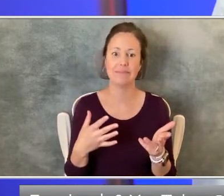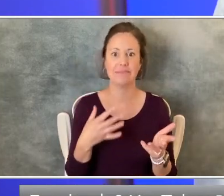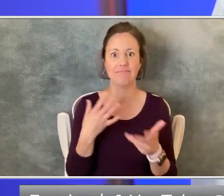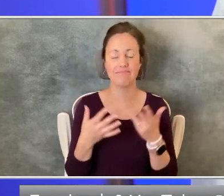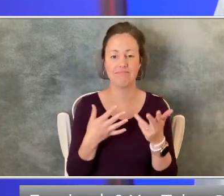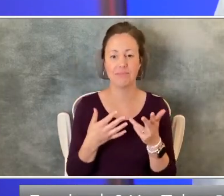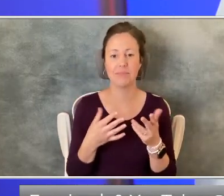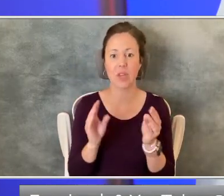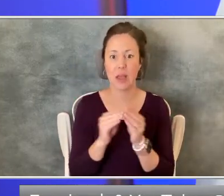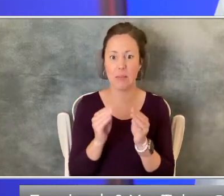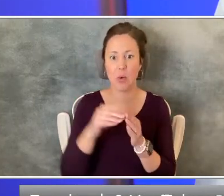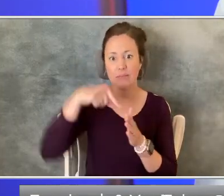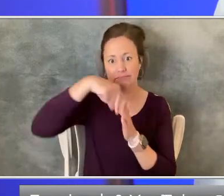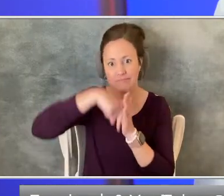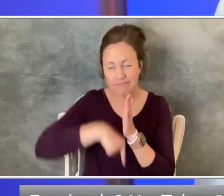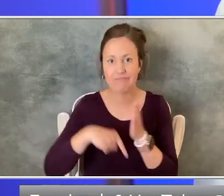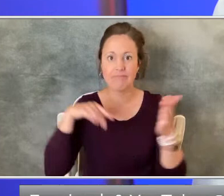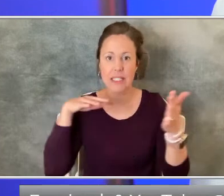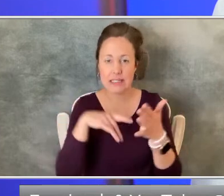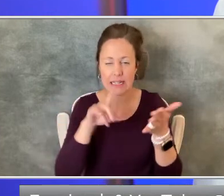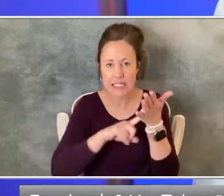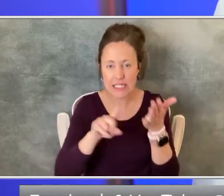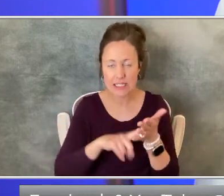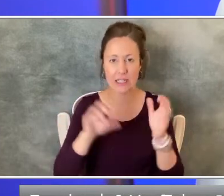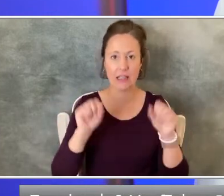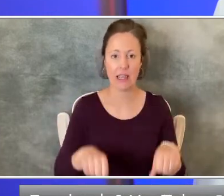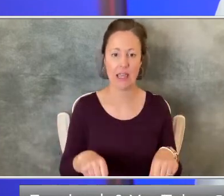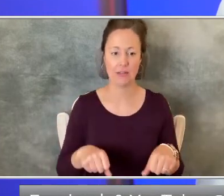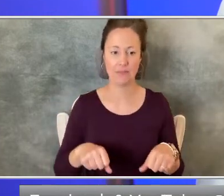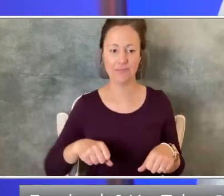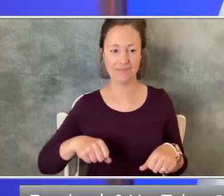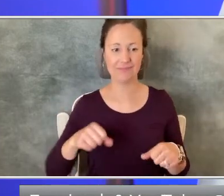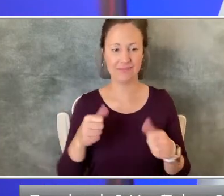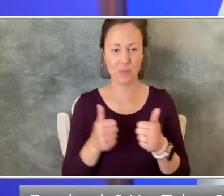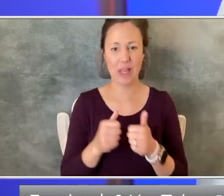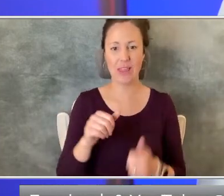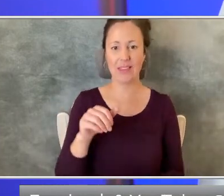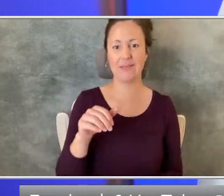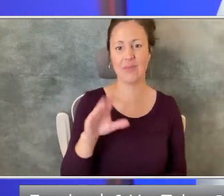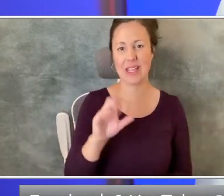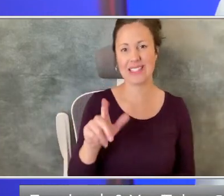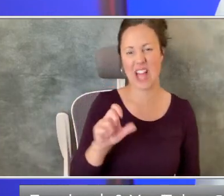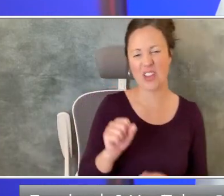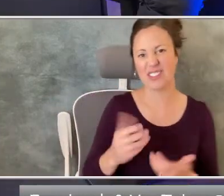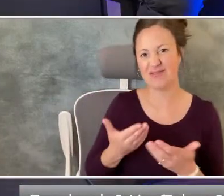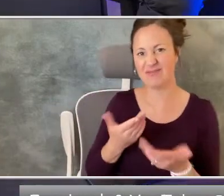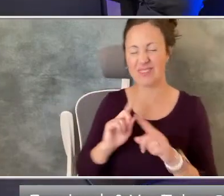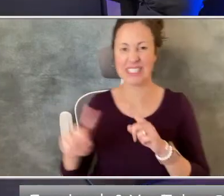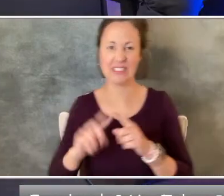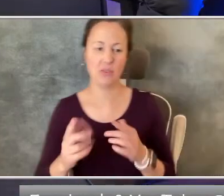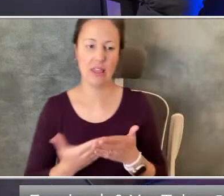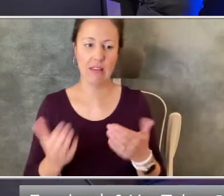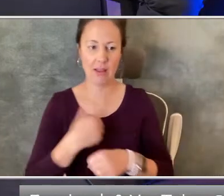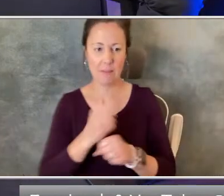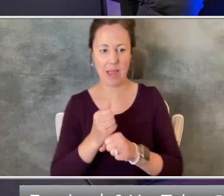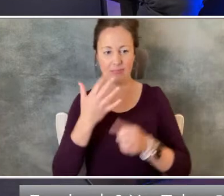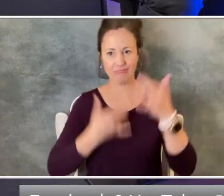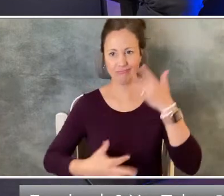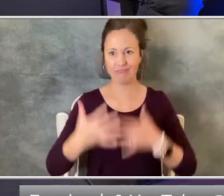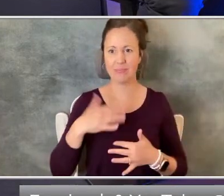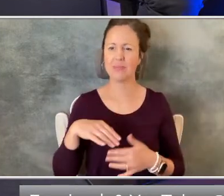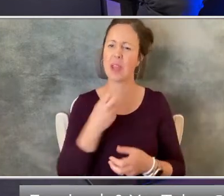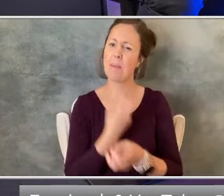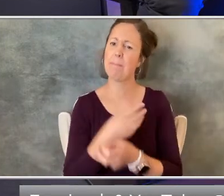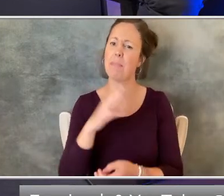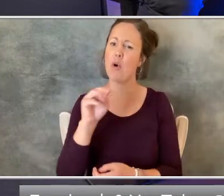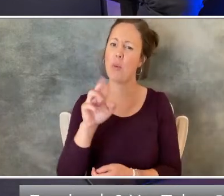deep molecular studies that we look at, and proteins that are being made and they're circulating in the bloodstream. Is a bone marrow biopsy, do